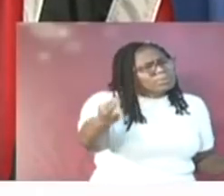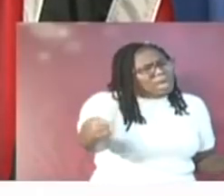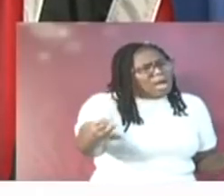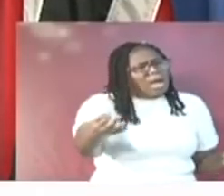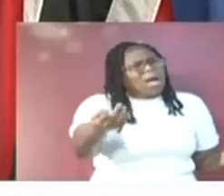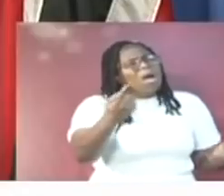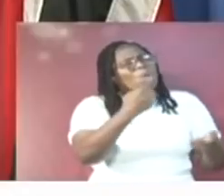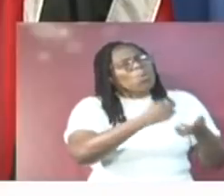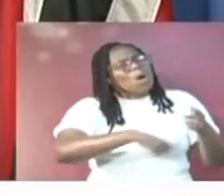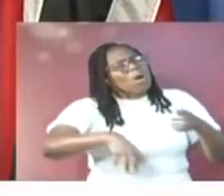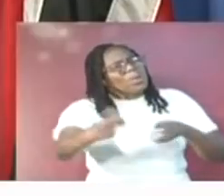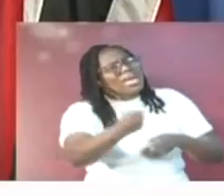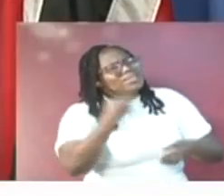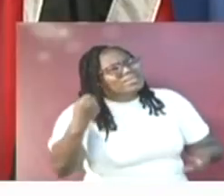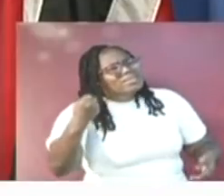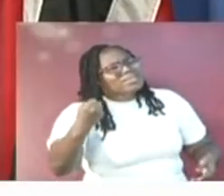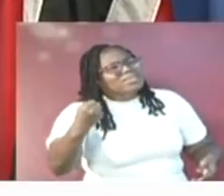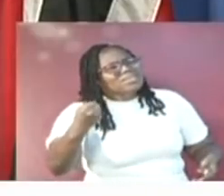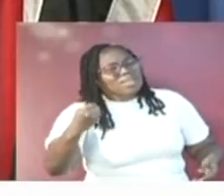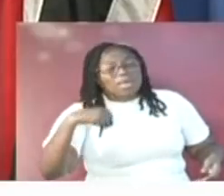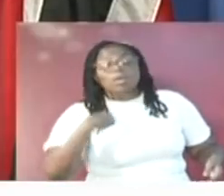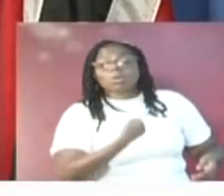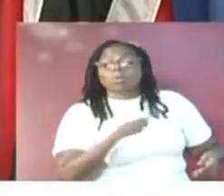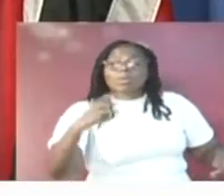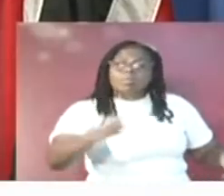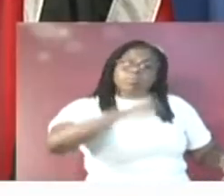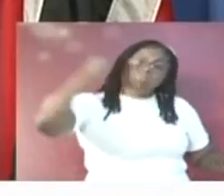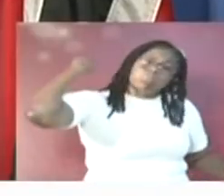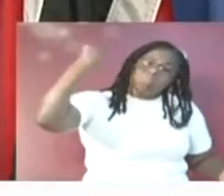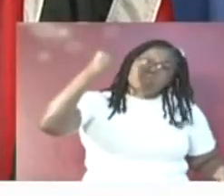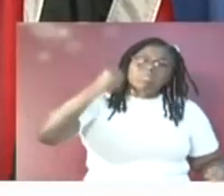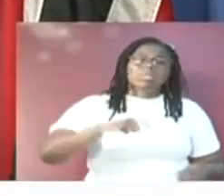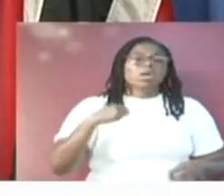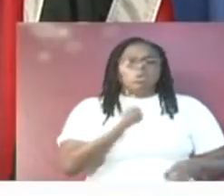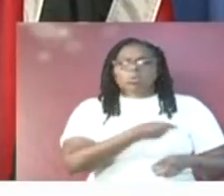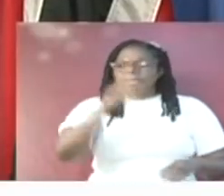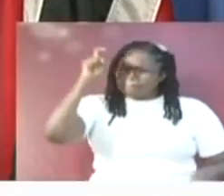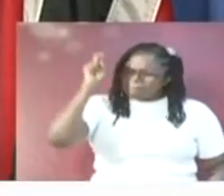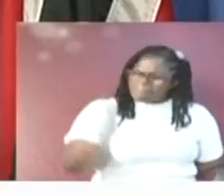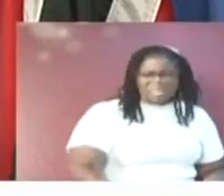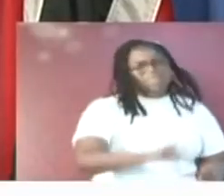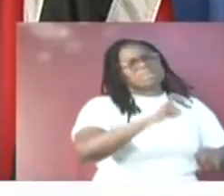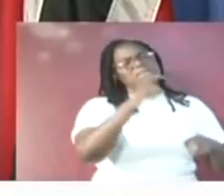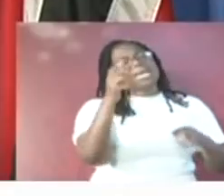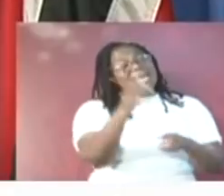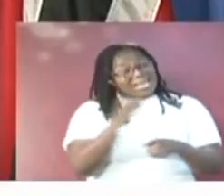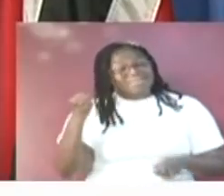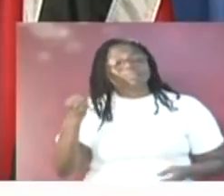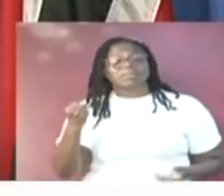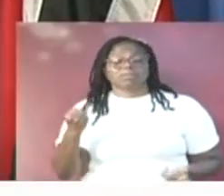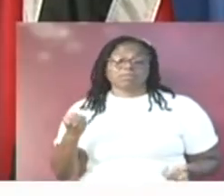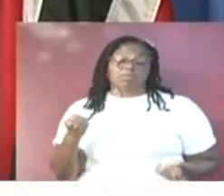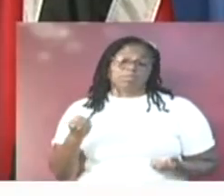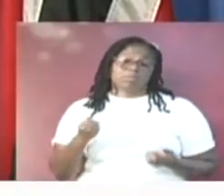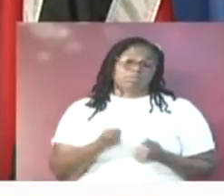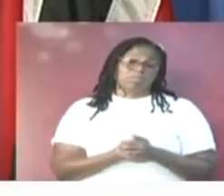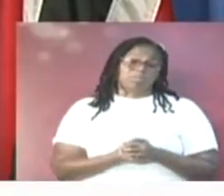that we are after is an outcome that we must obtain, which is